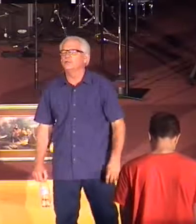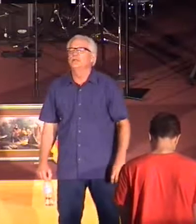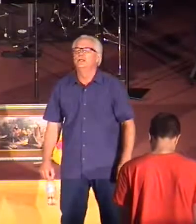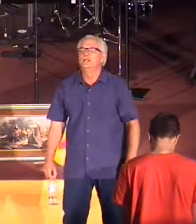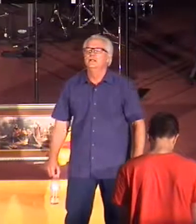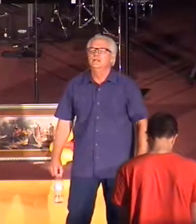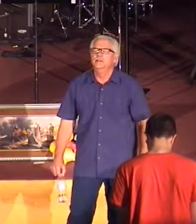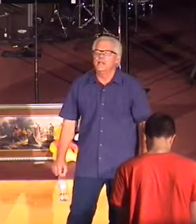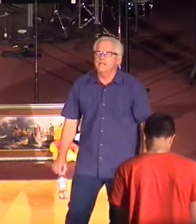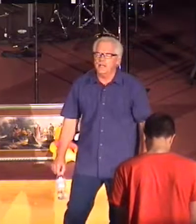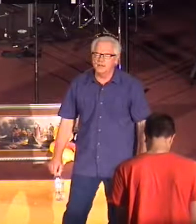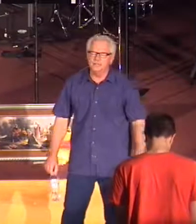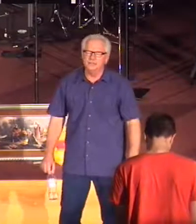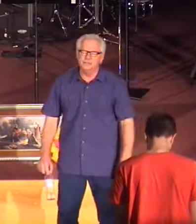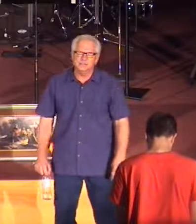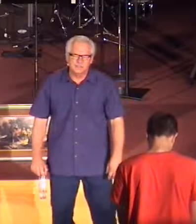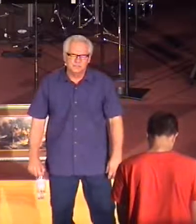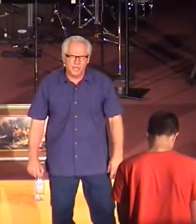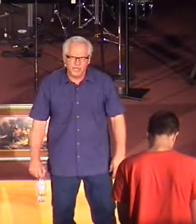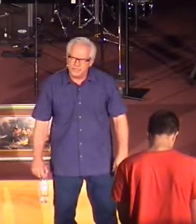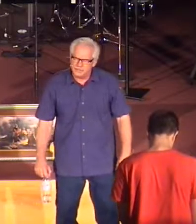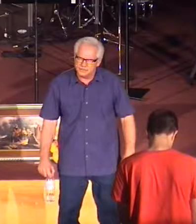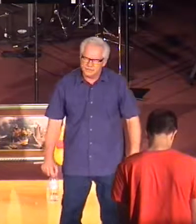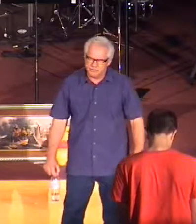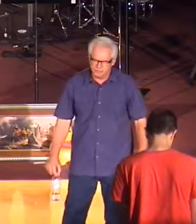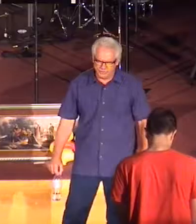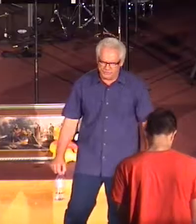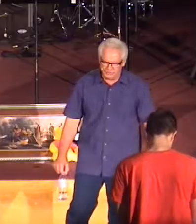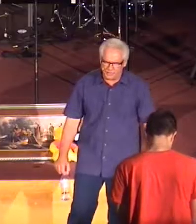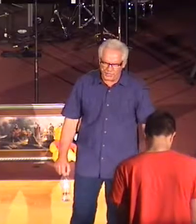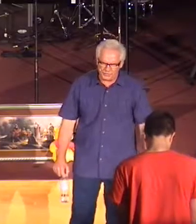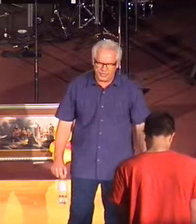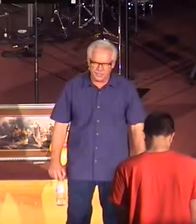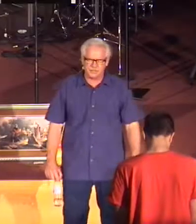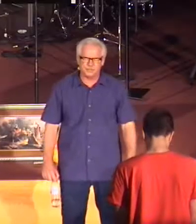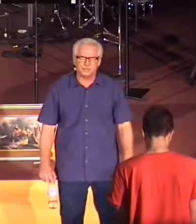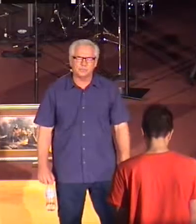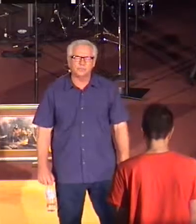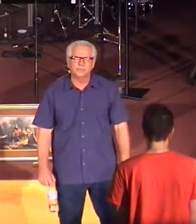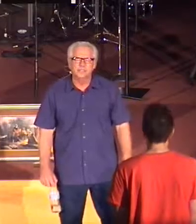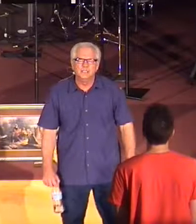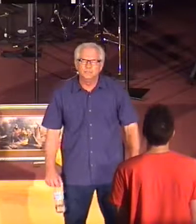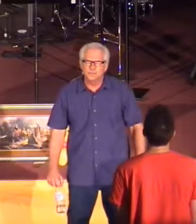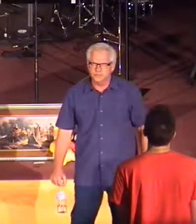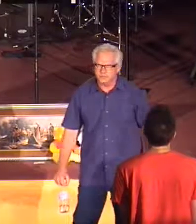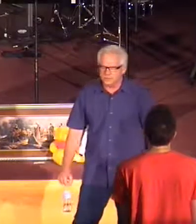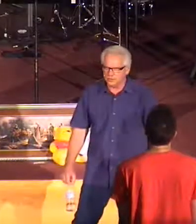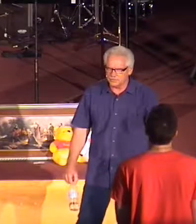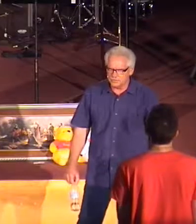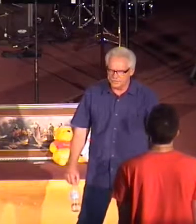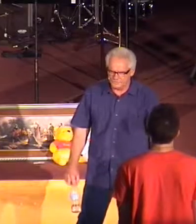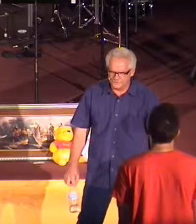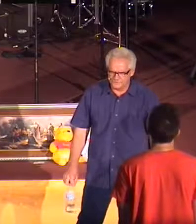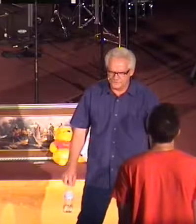off. You're not counting money and building an empire. You're counting souls and filling your